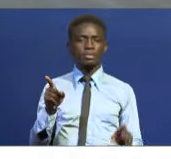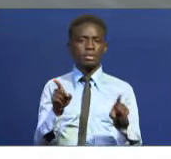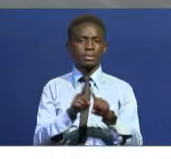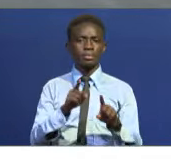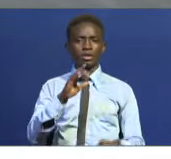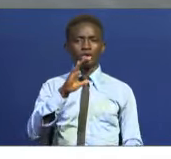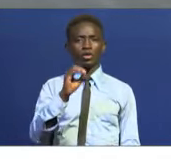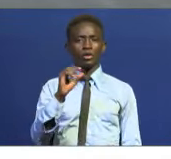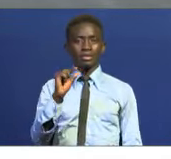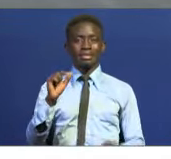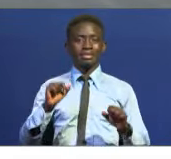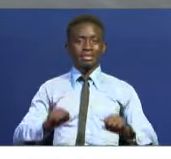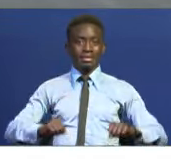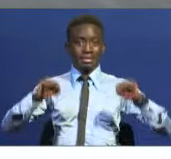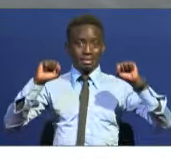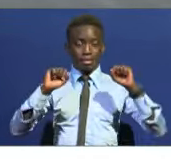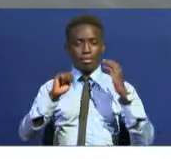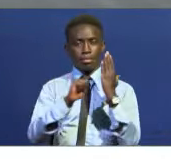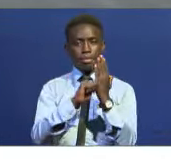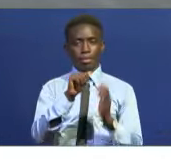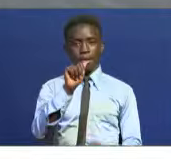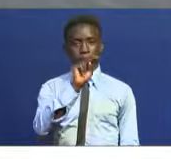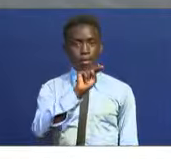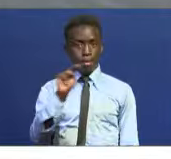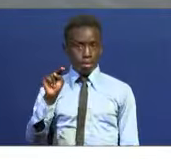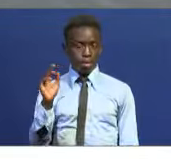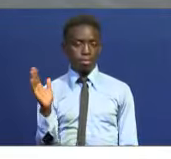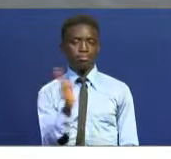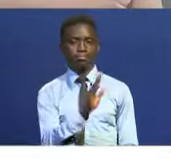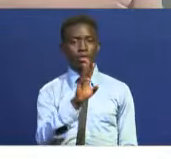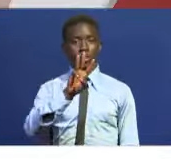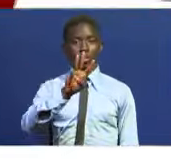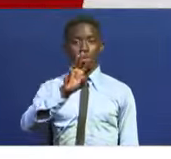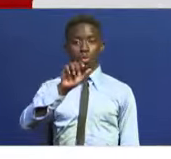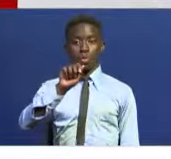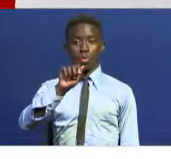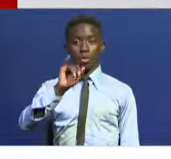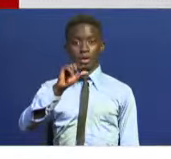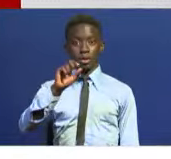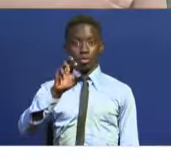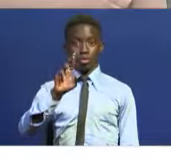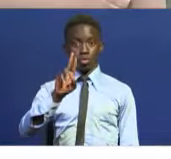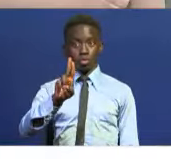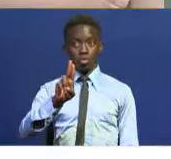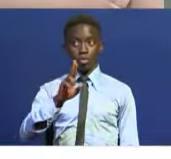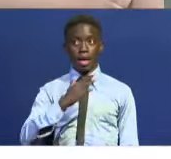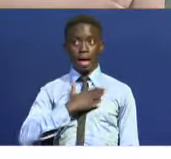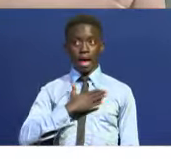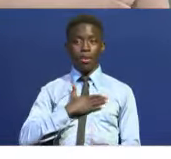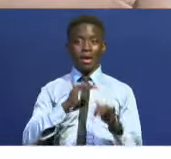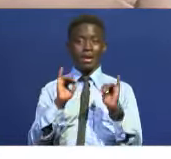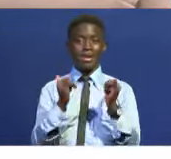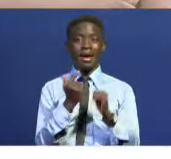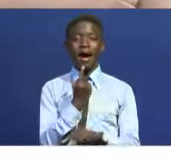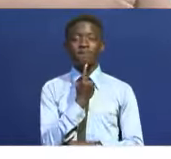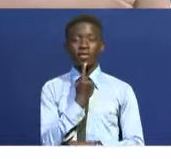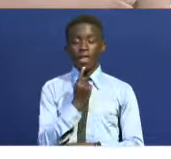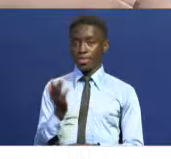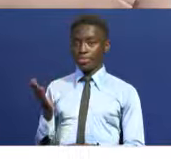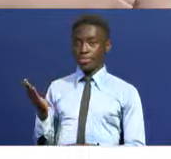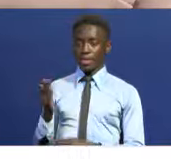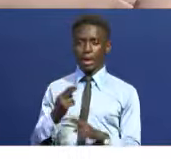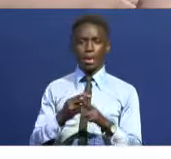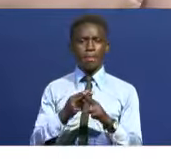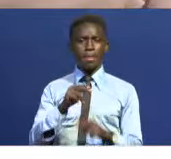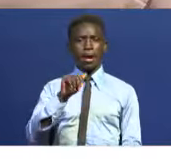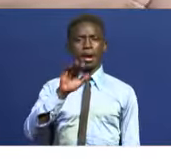that is Anne Waiguru. Our very own Abdiaziz Hashim has been there. He's our eyes and ears on the ground. Hashim, indeed, we've made